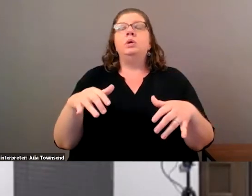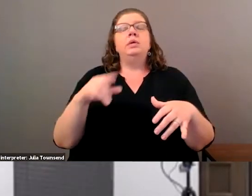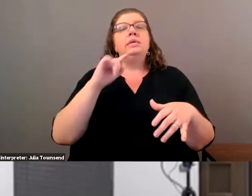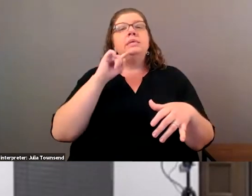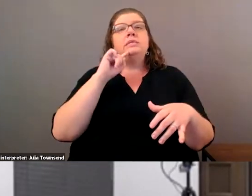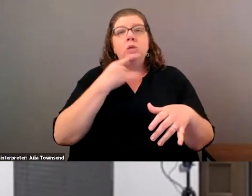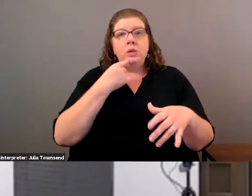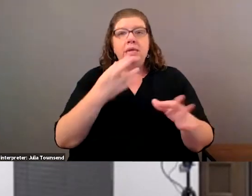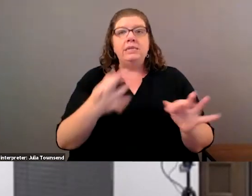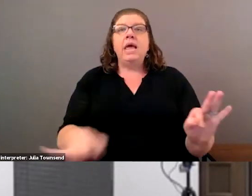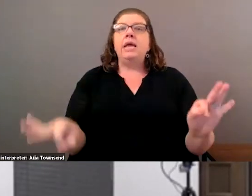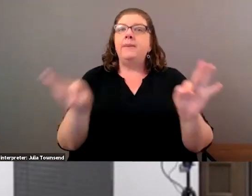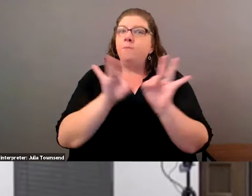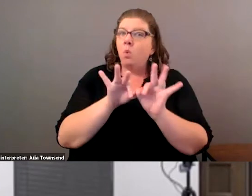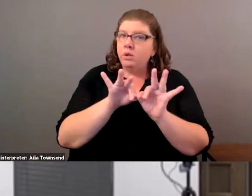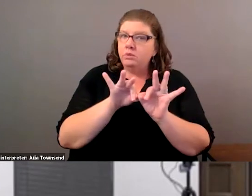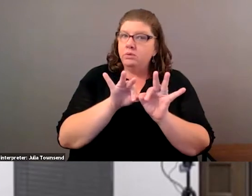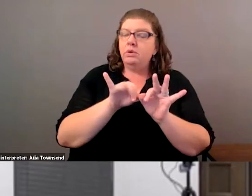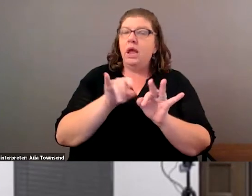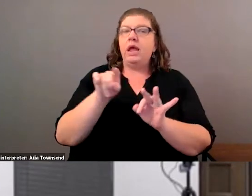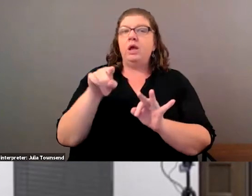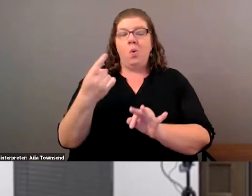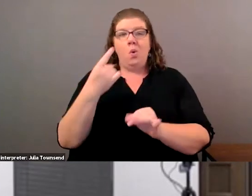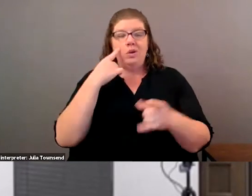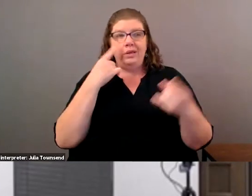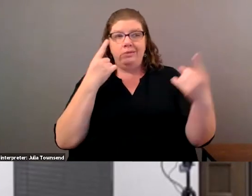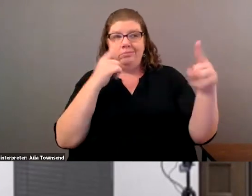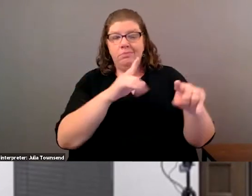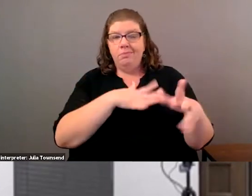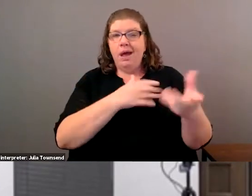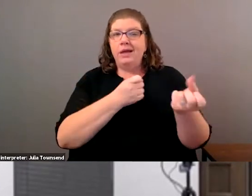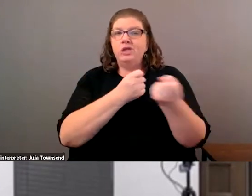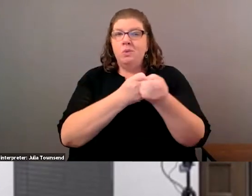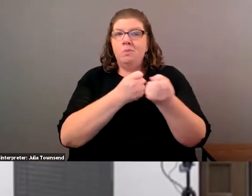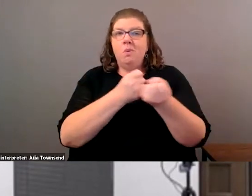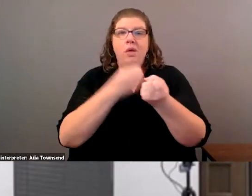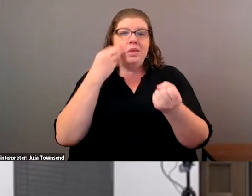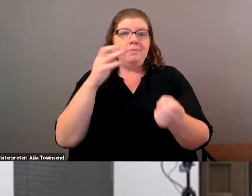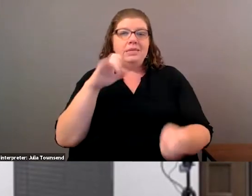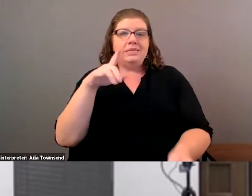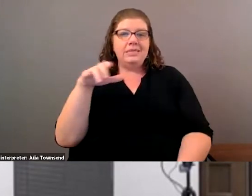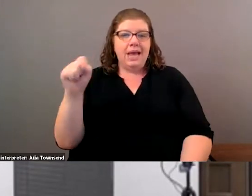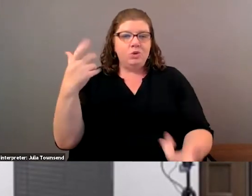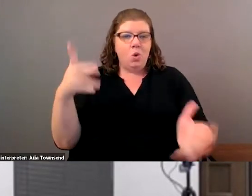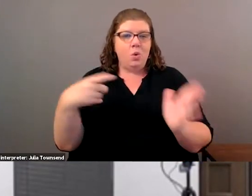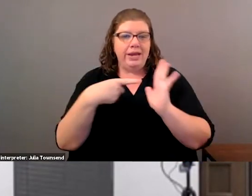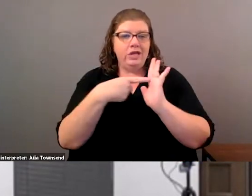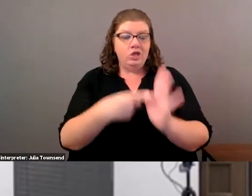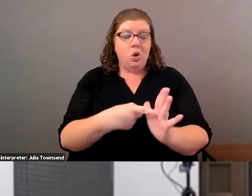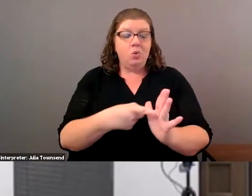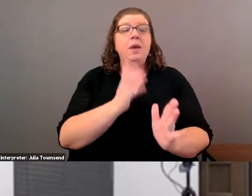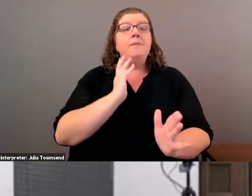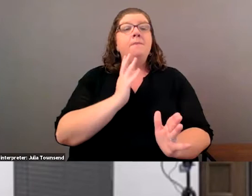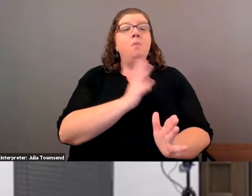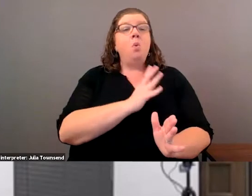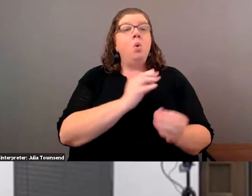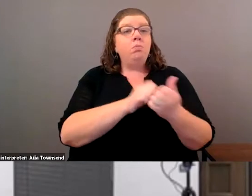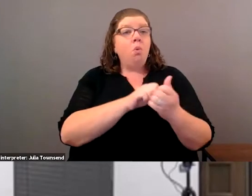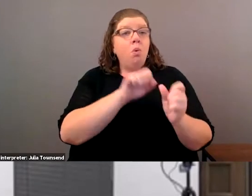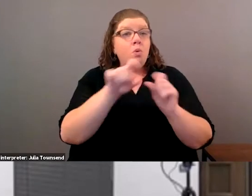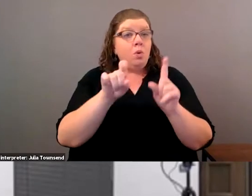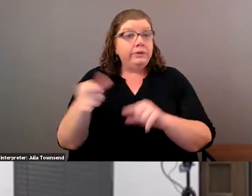and important, and I can only echo the support that Ms. Capps has shown. So, board members, anything else that you'd like to